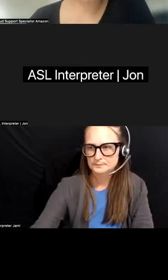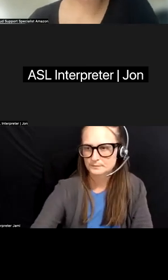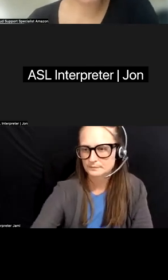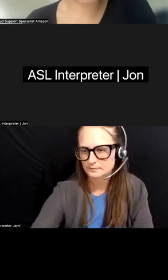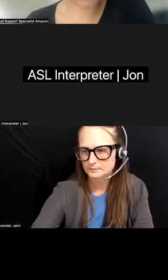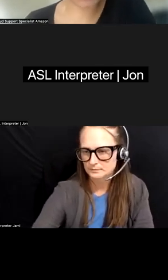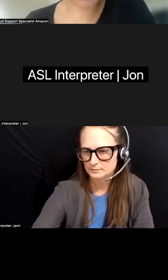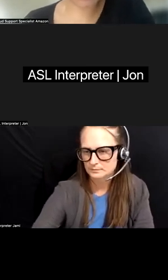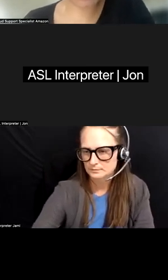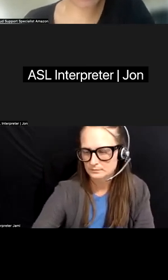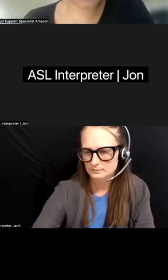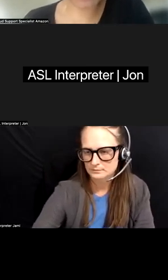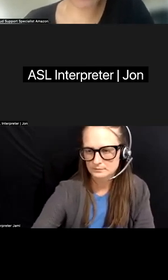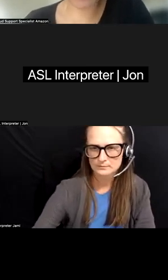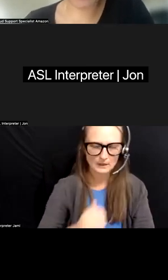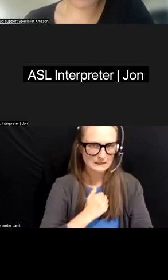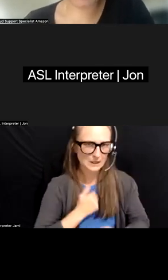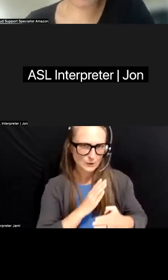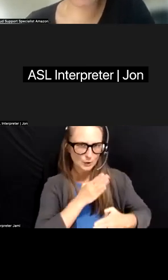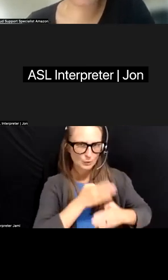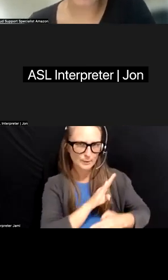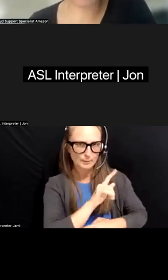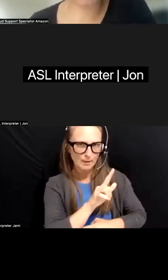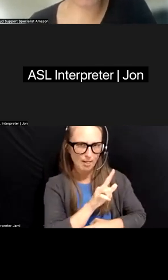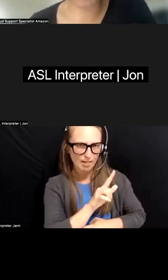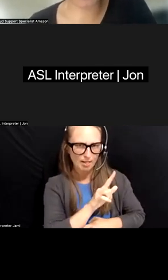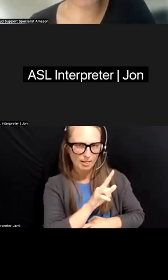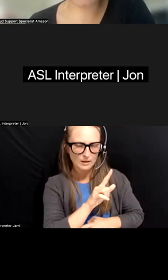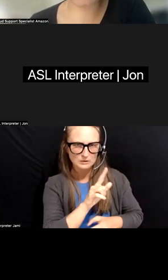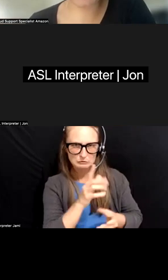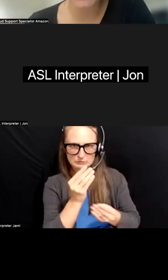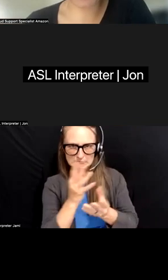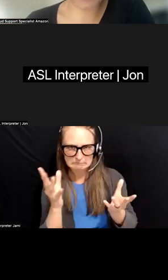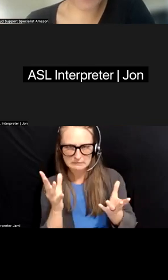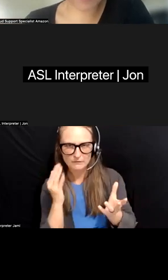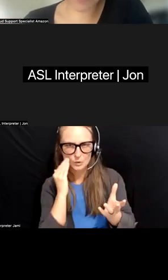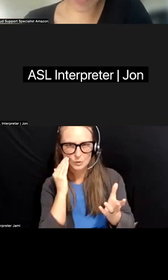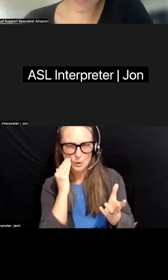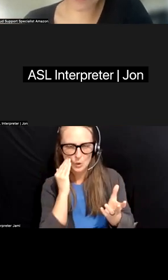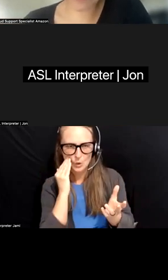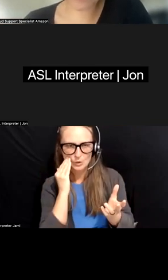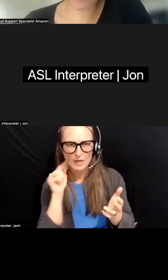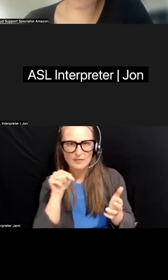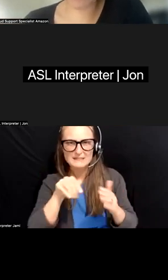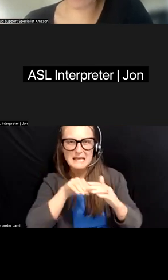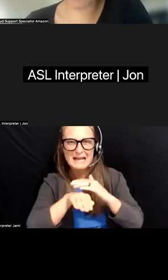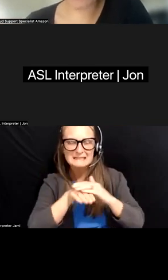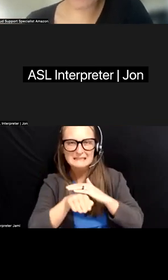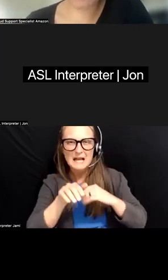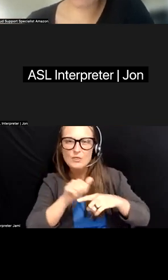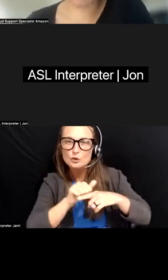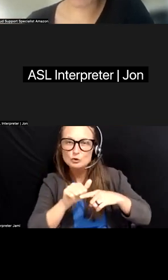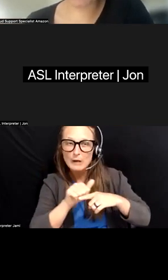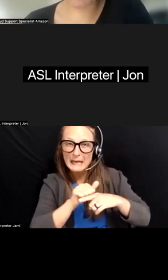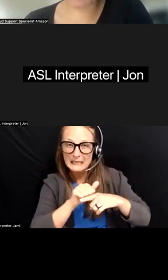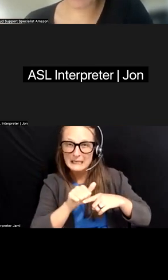bring this up. Sorry to interrupt you here, Bill, but just so everyone knows too, this is what you access on the training site. So you might want to,